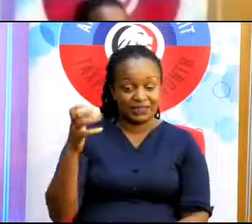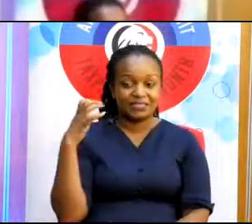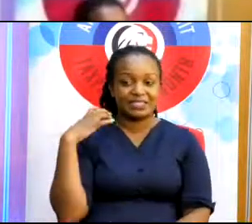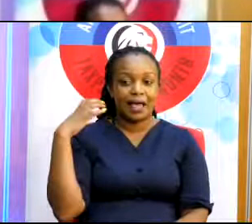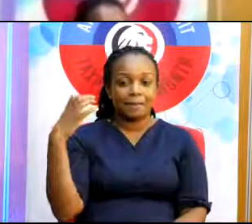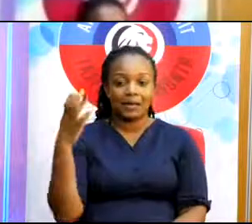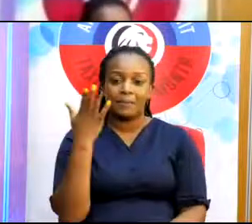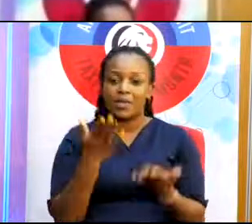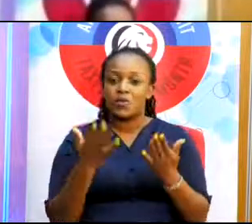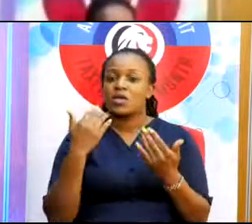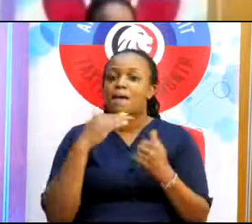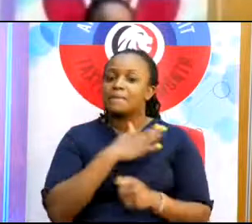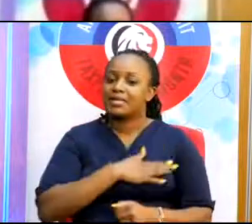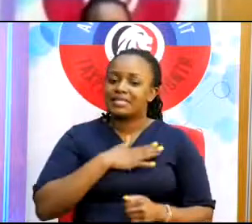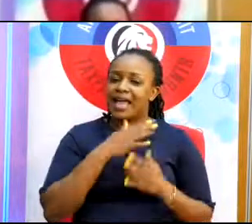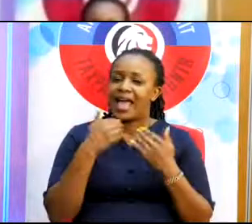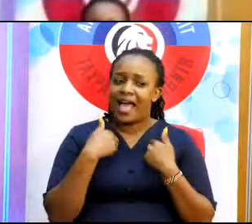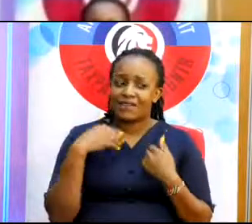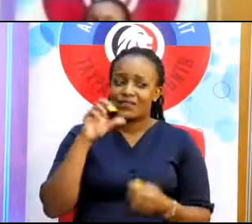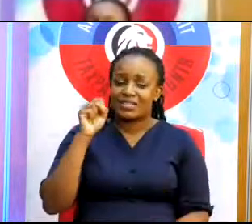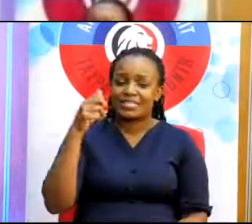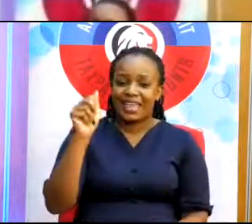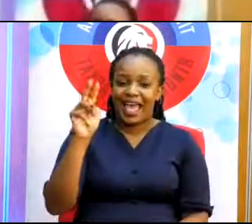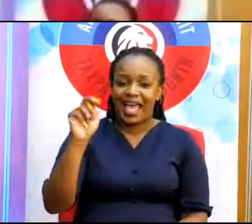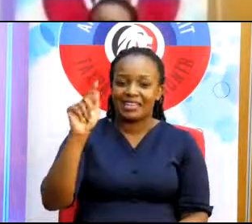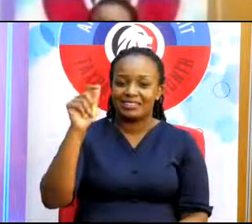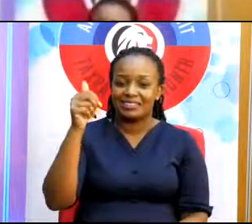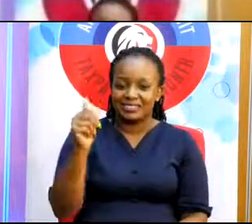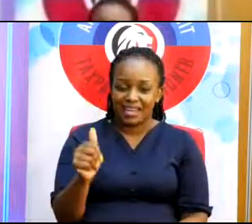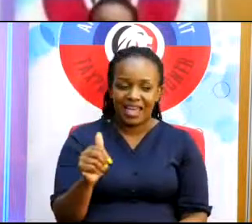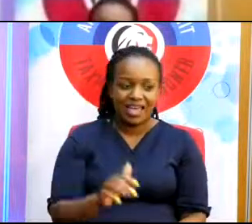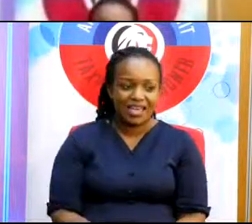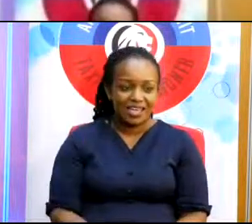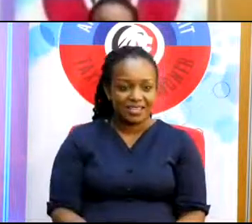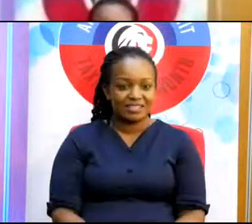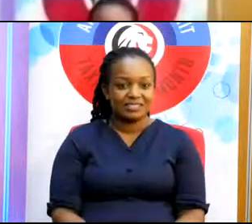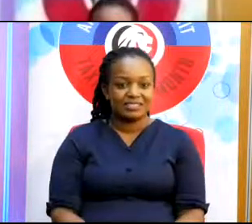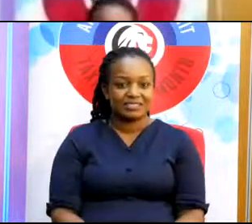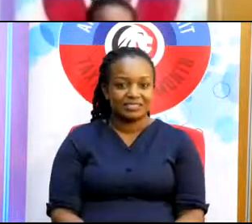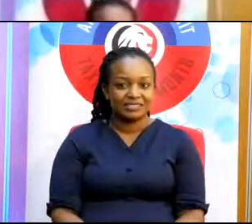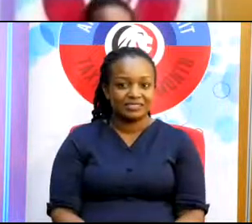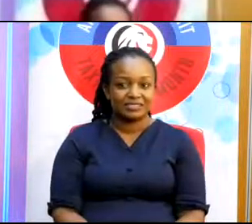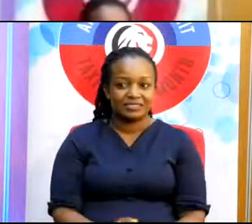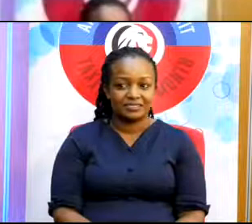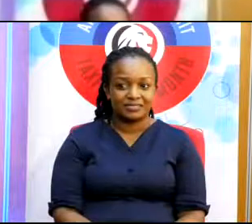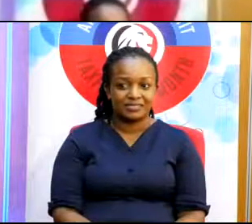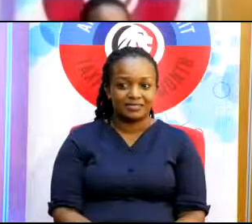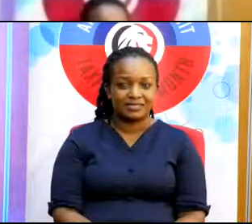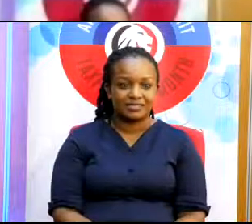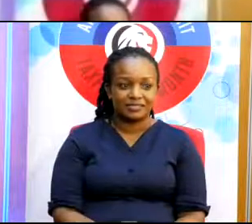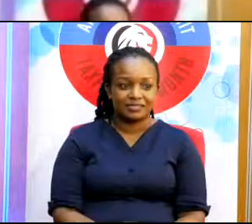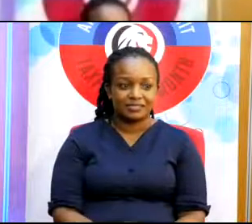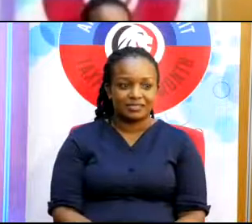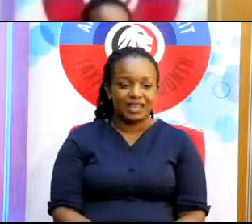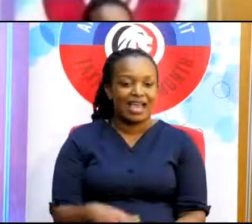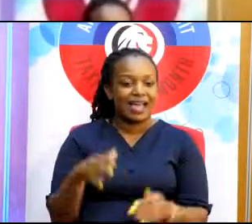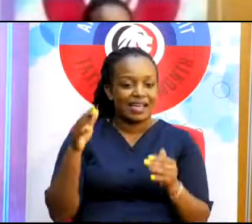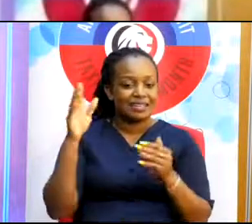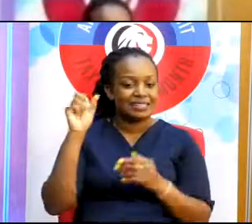may we please have Santa Bonjubola. I hope I have pronounced that right. I think I need to watch more Niger